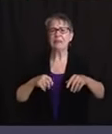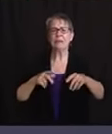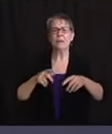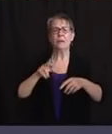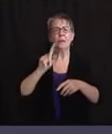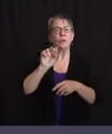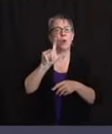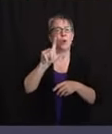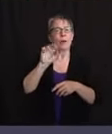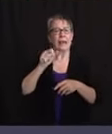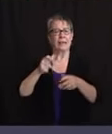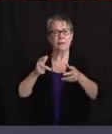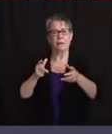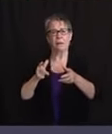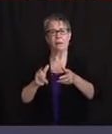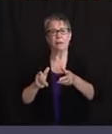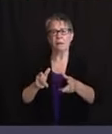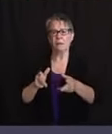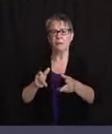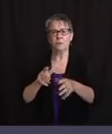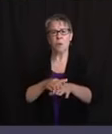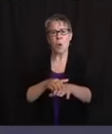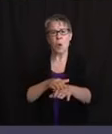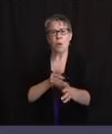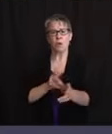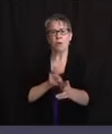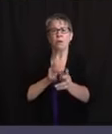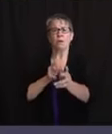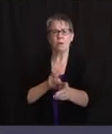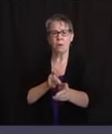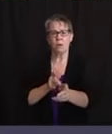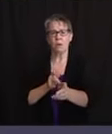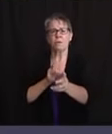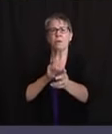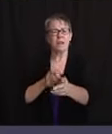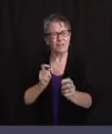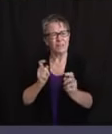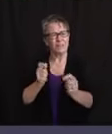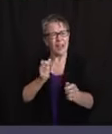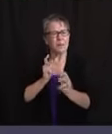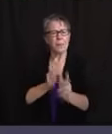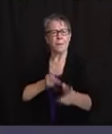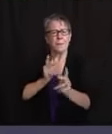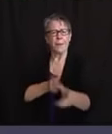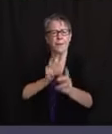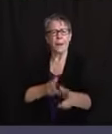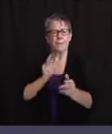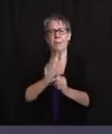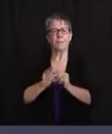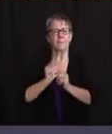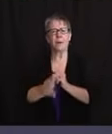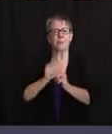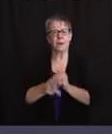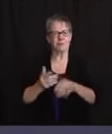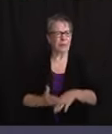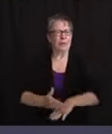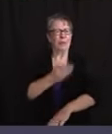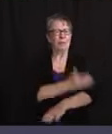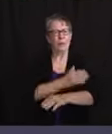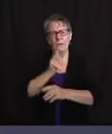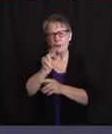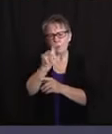extension in the Newark-Hudson piece in the most dense part of the United States, one of the densest parts